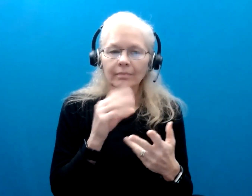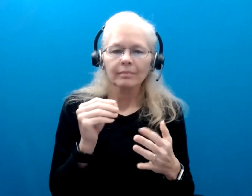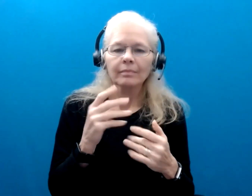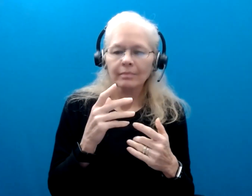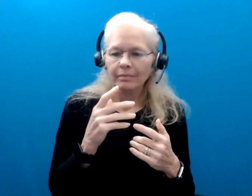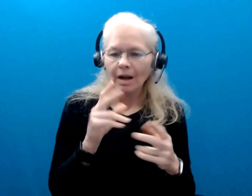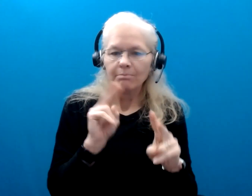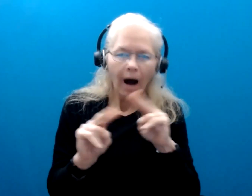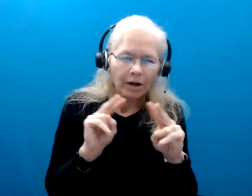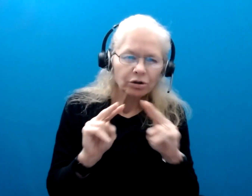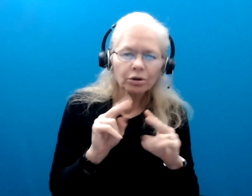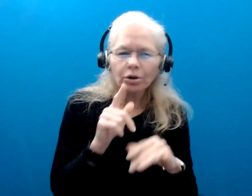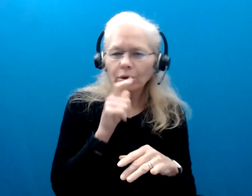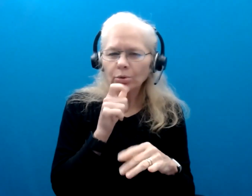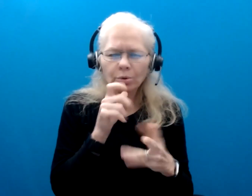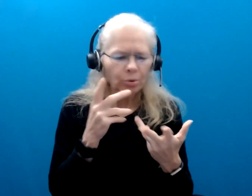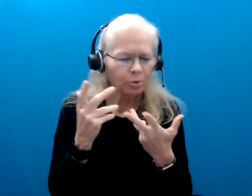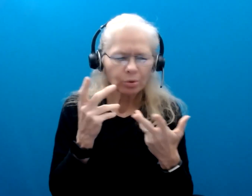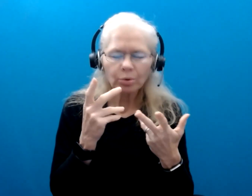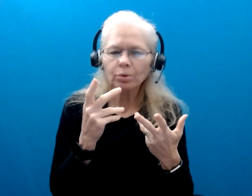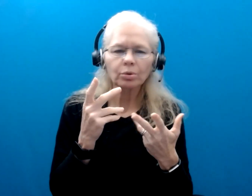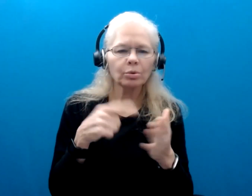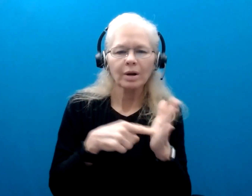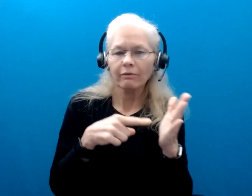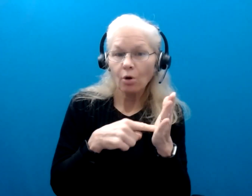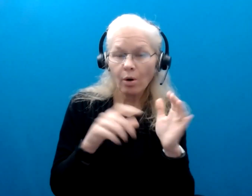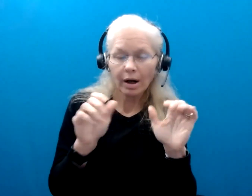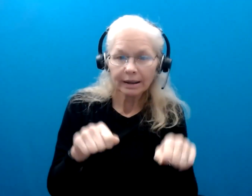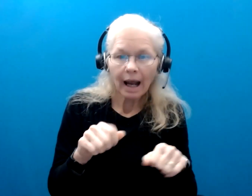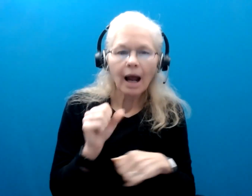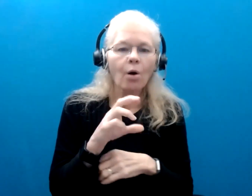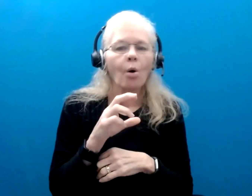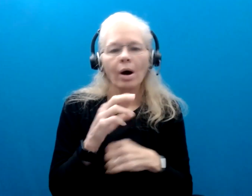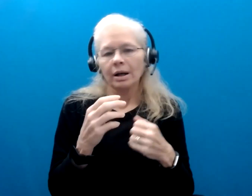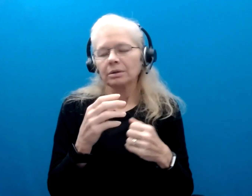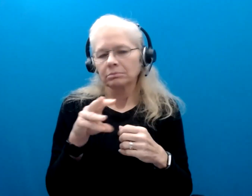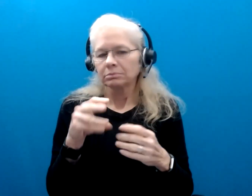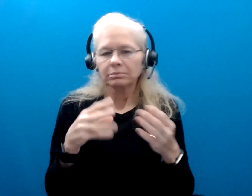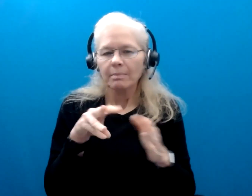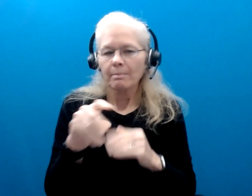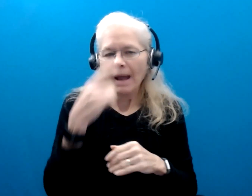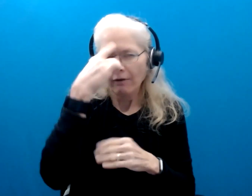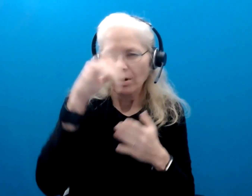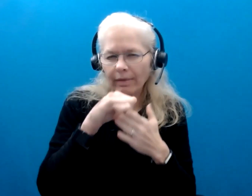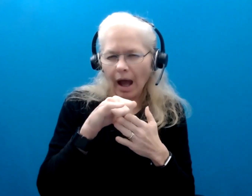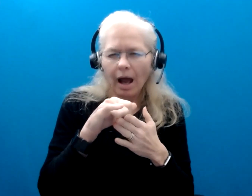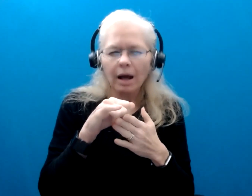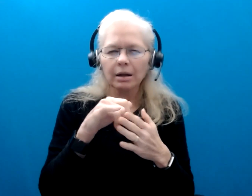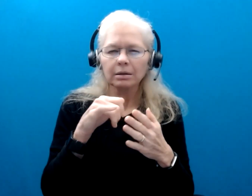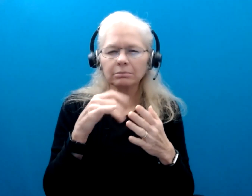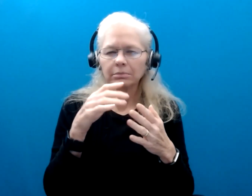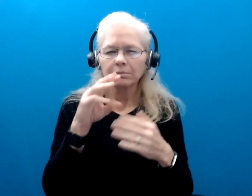affordable housing, whether it's subsidized or market rate, so that we have that data and information and monitoring